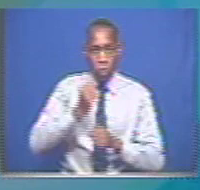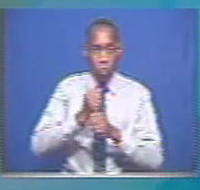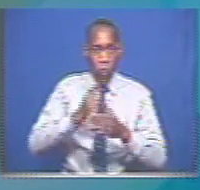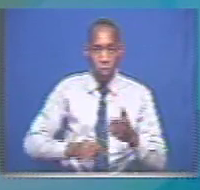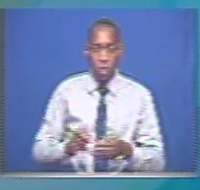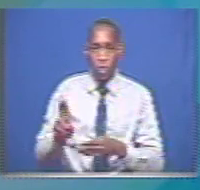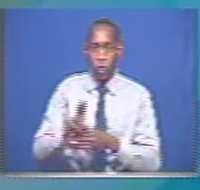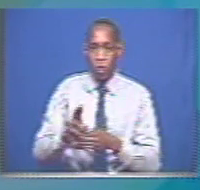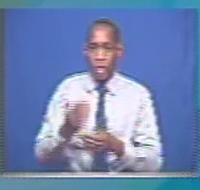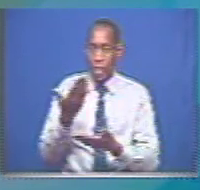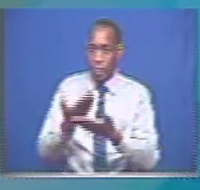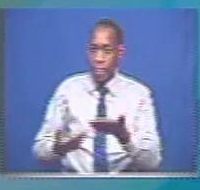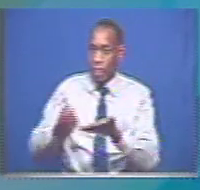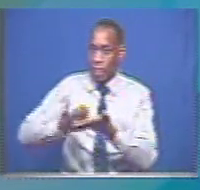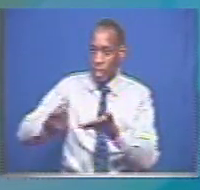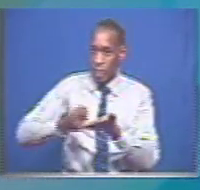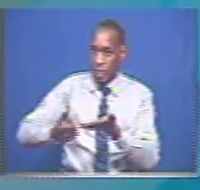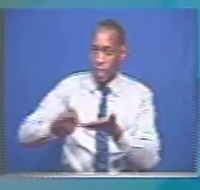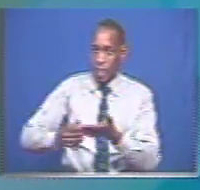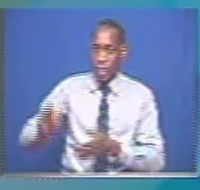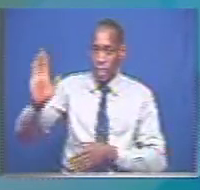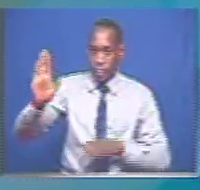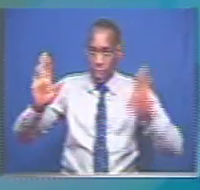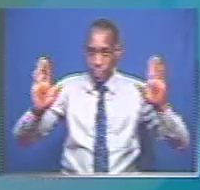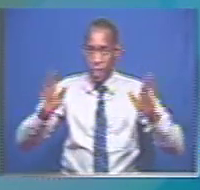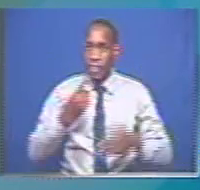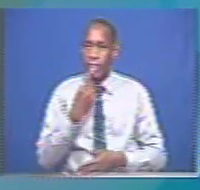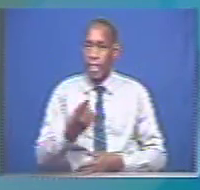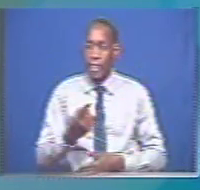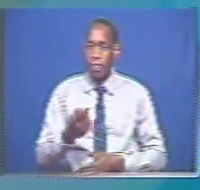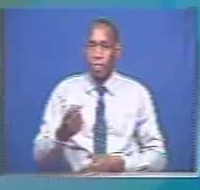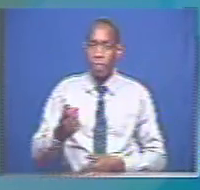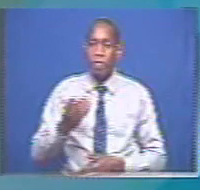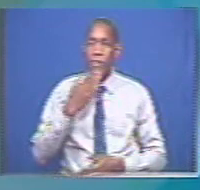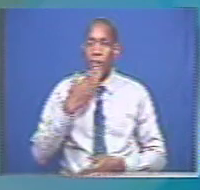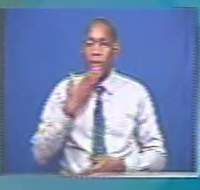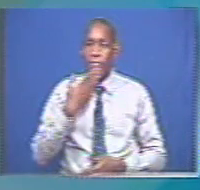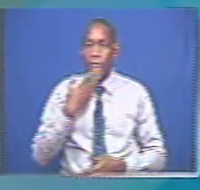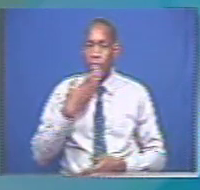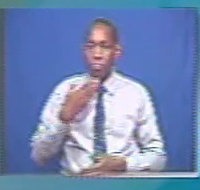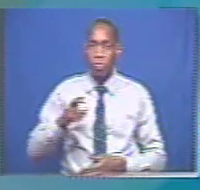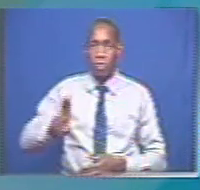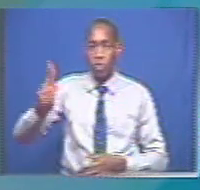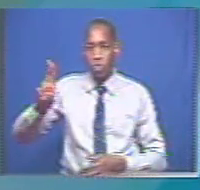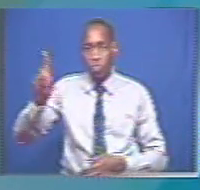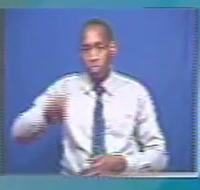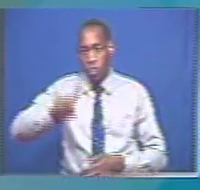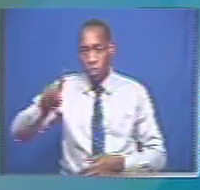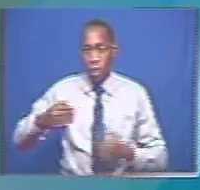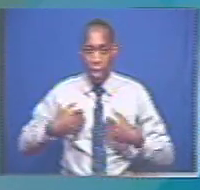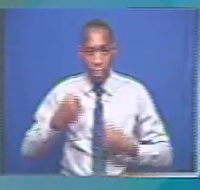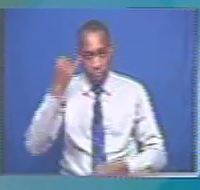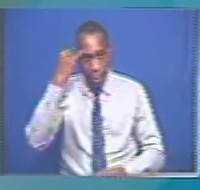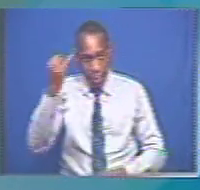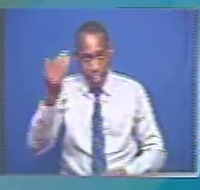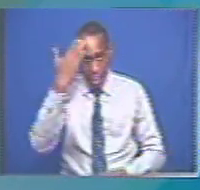Using his scripts, he's going to be writing things and lifting up like this and telling us, AFC Leopards, you wrong. You already have the hint about why this